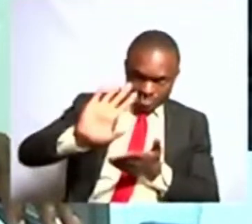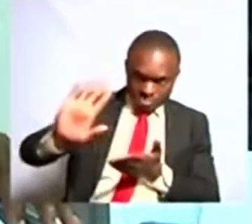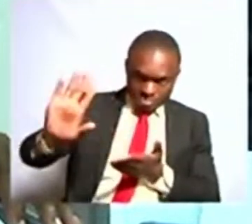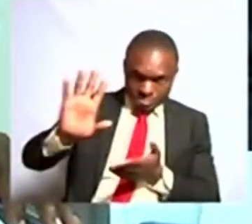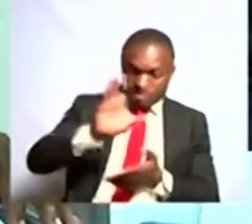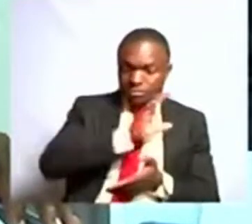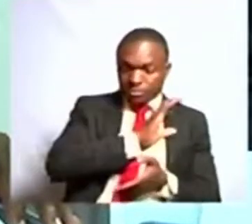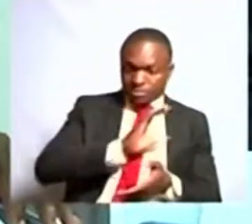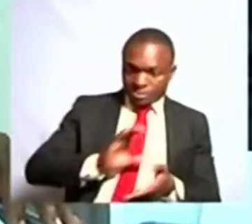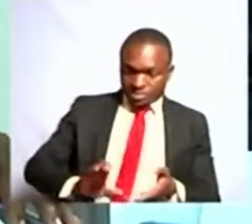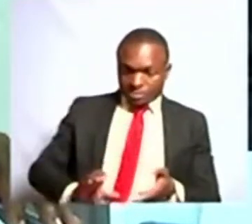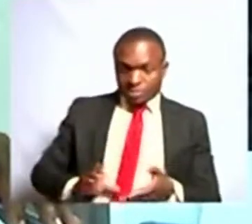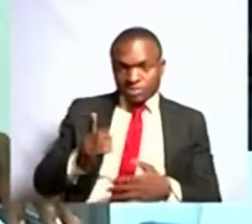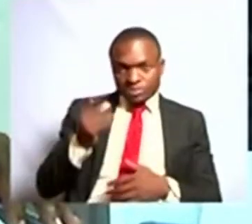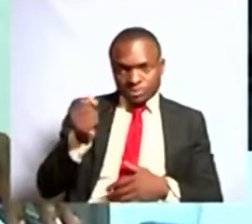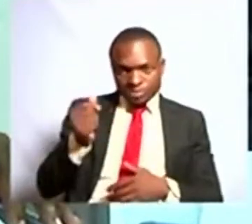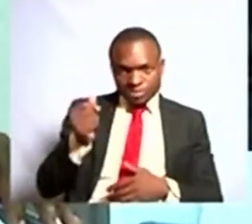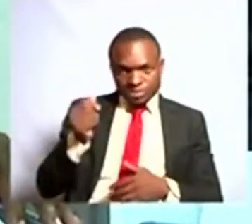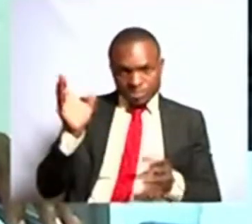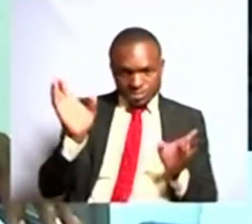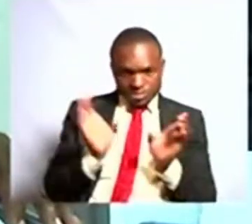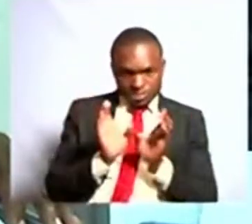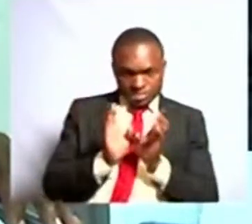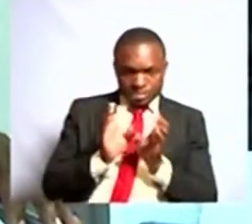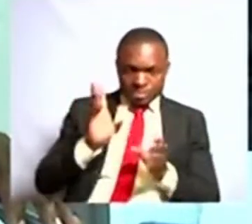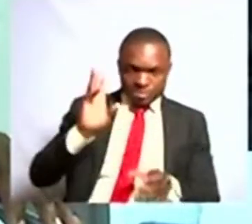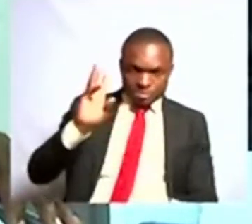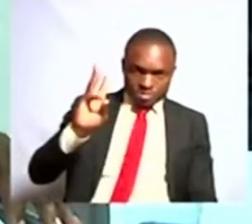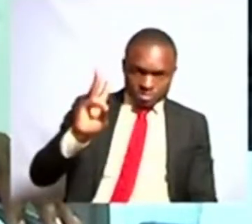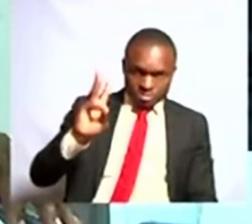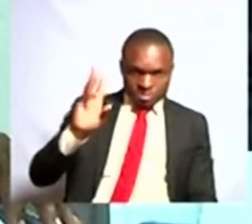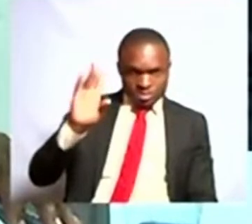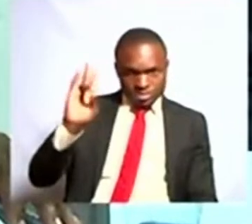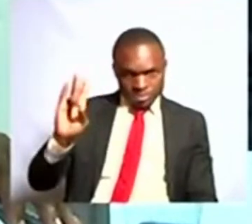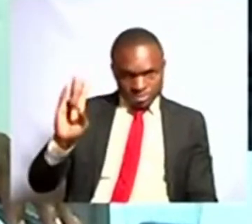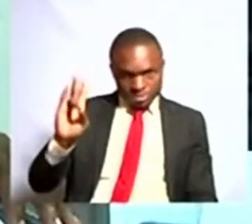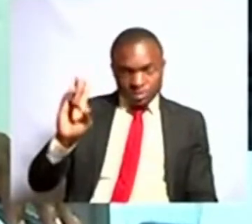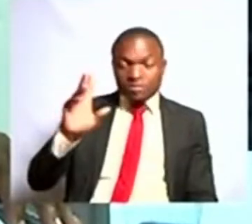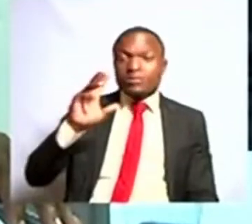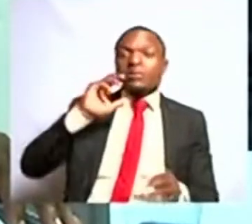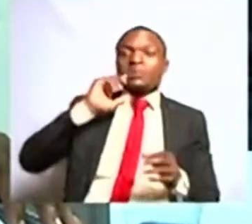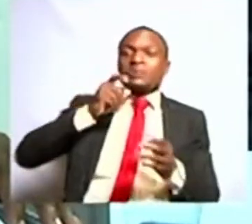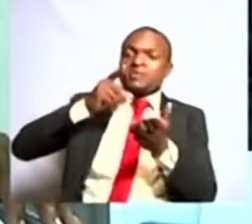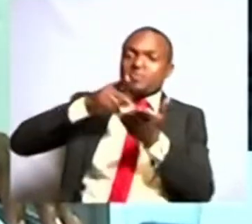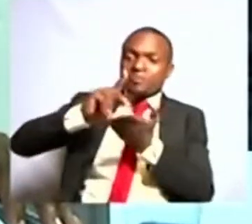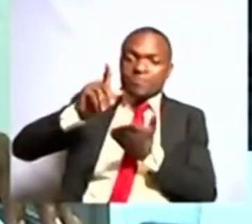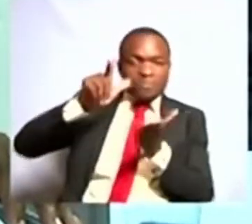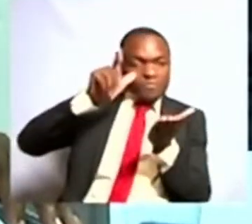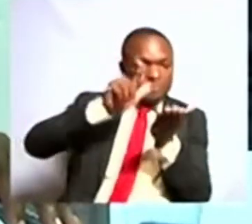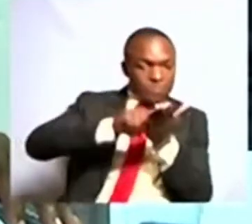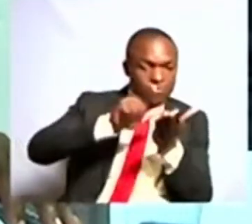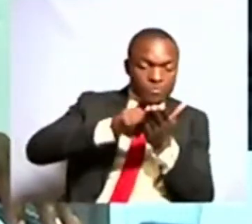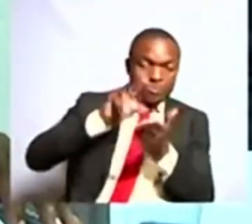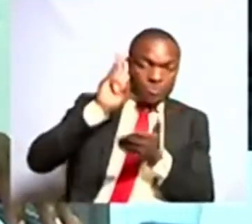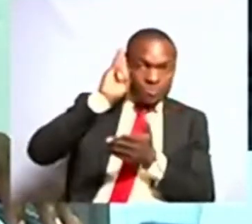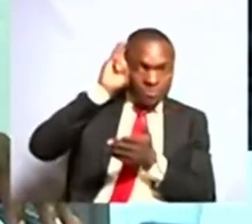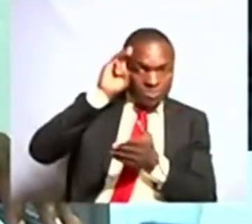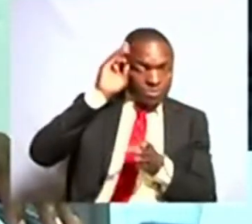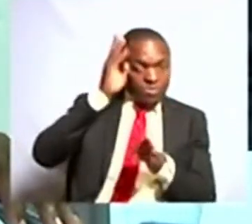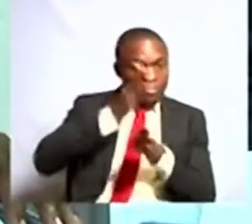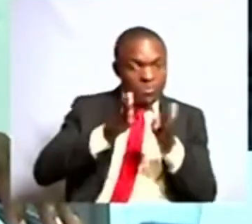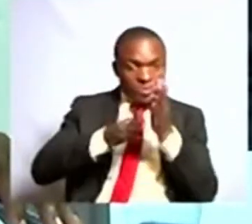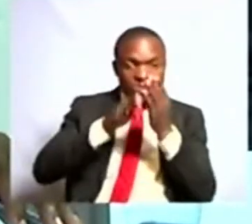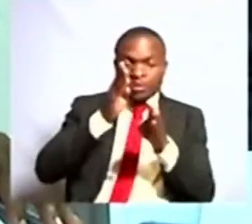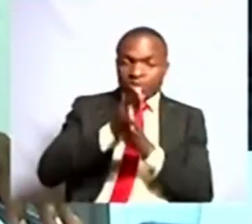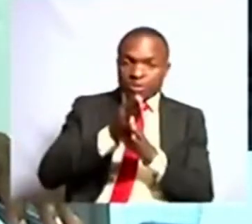the outstanding amount of certificate number 6 and 7, which should have been paid by Lusaka Ministry of Housing